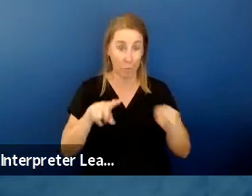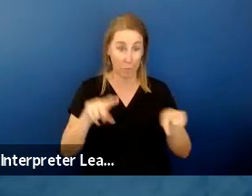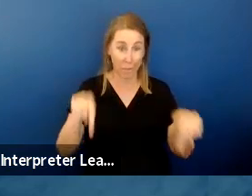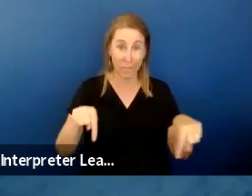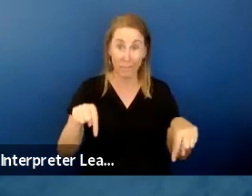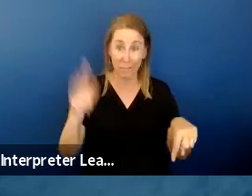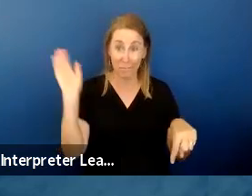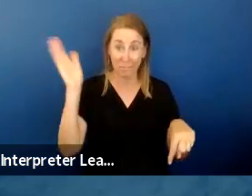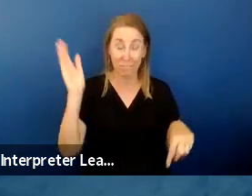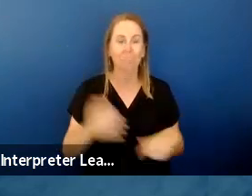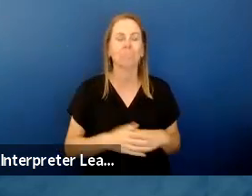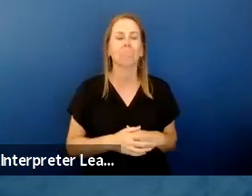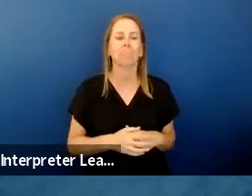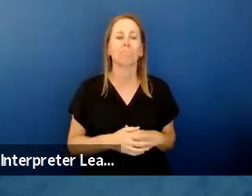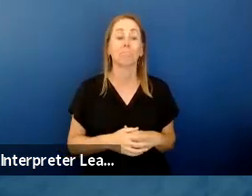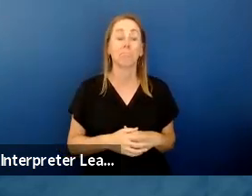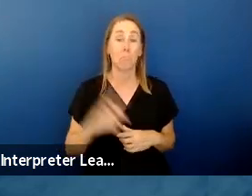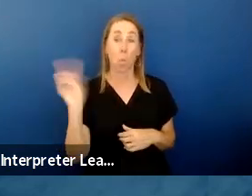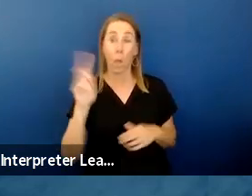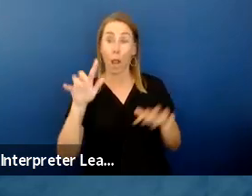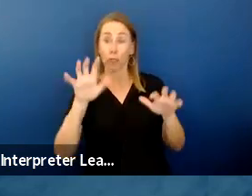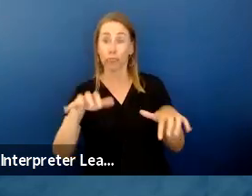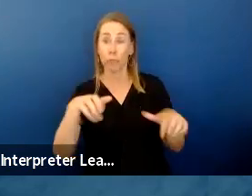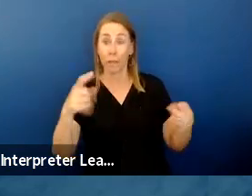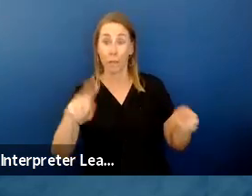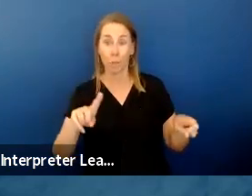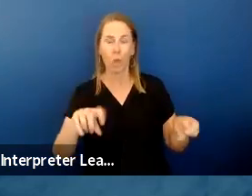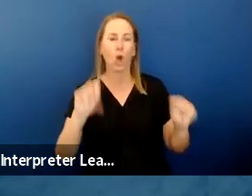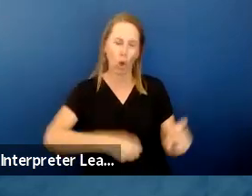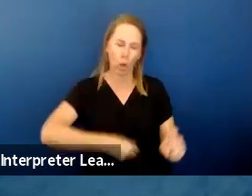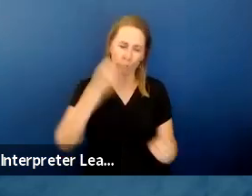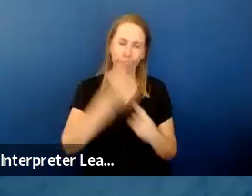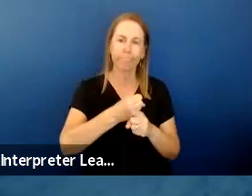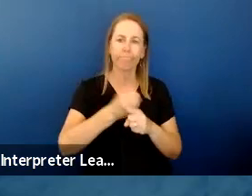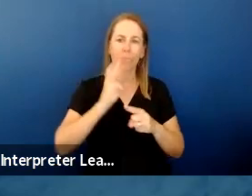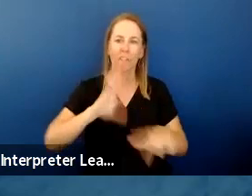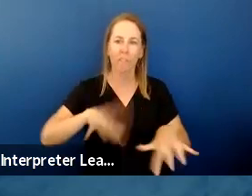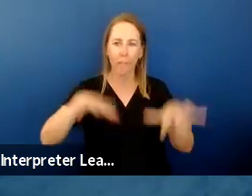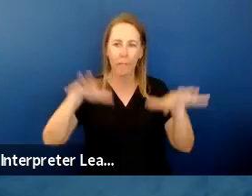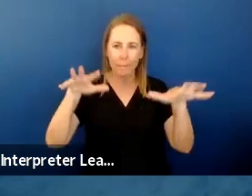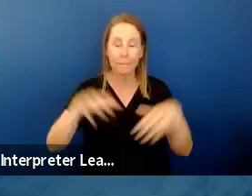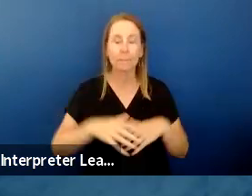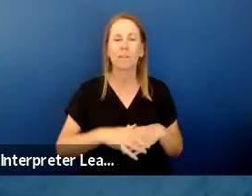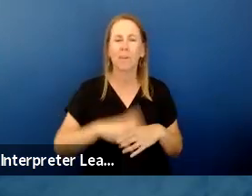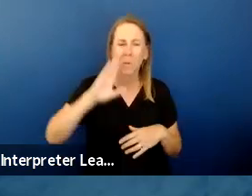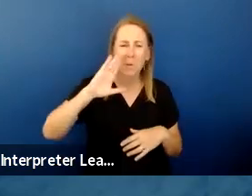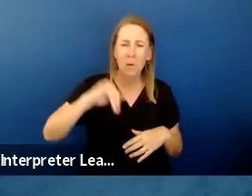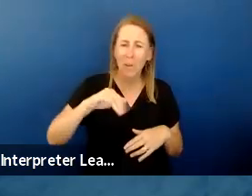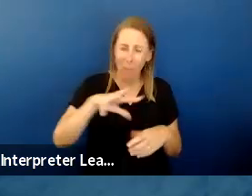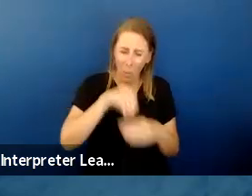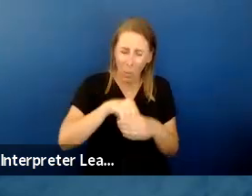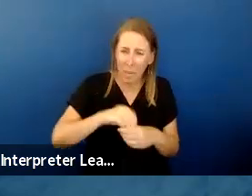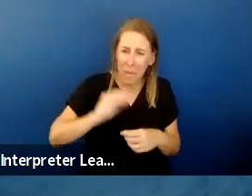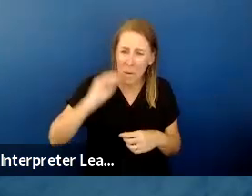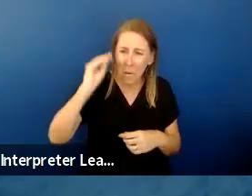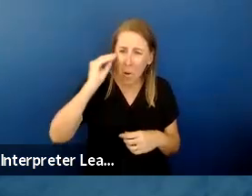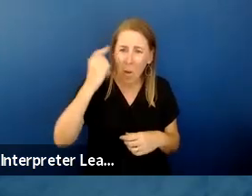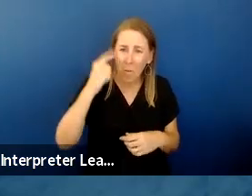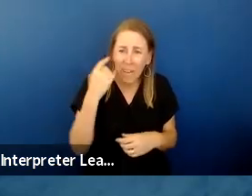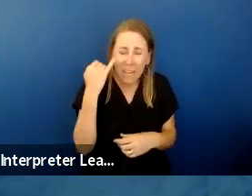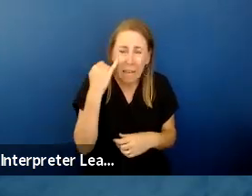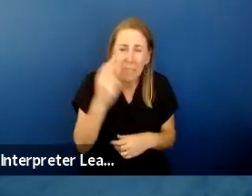So wherever it can rain, you can have a flood. And we know from experience that just 1 inch of water in your home can cause up to